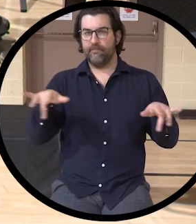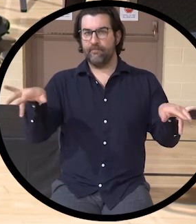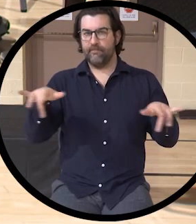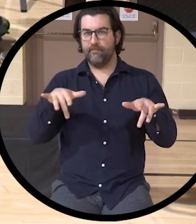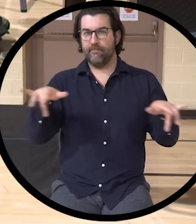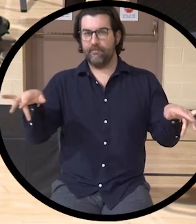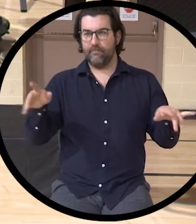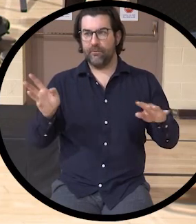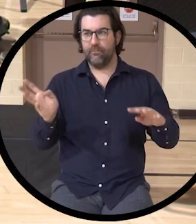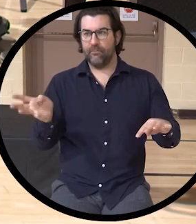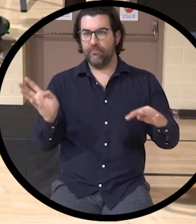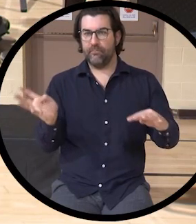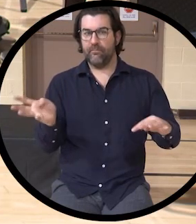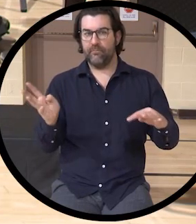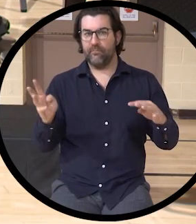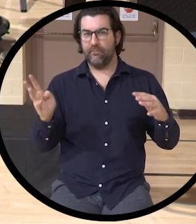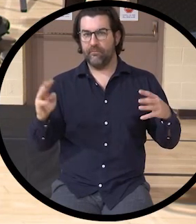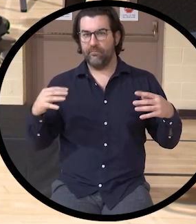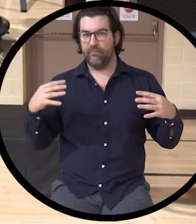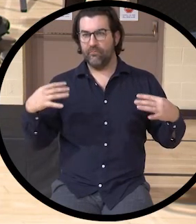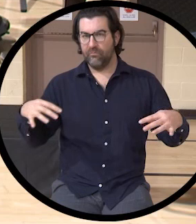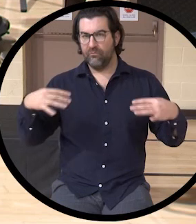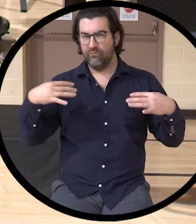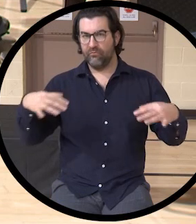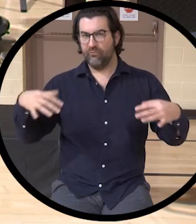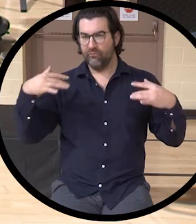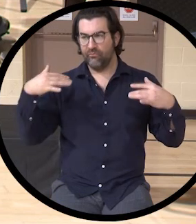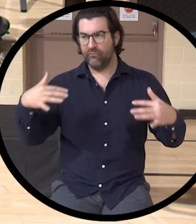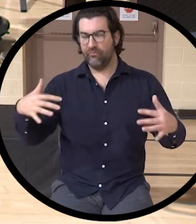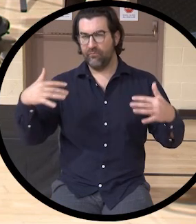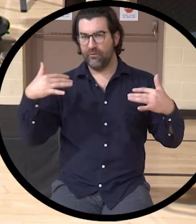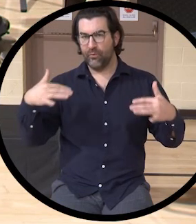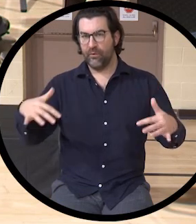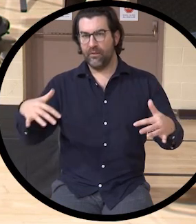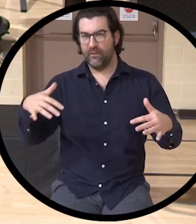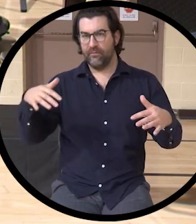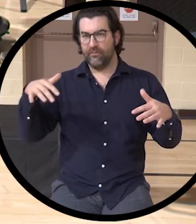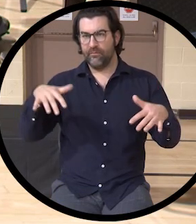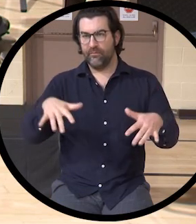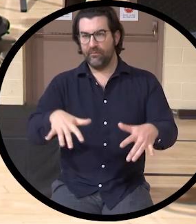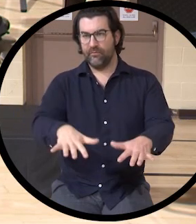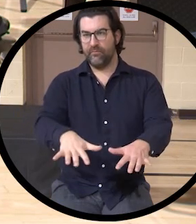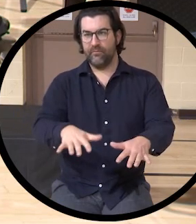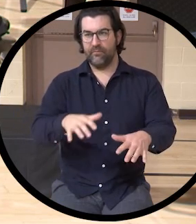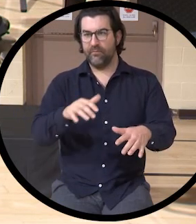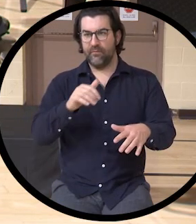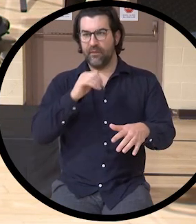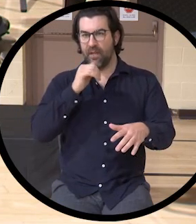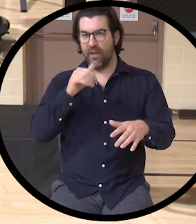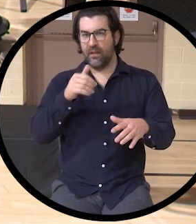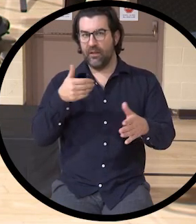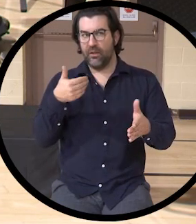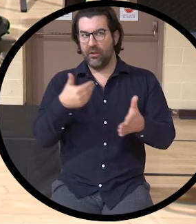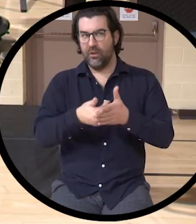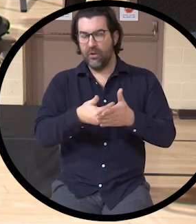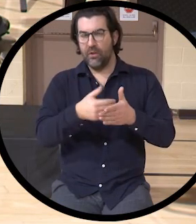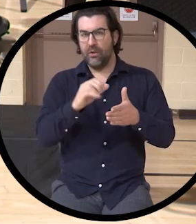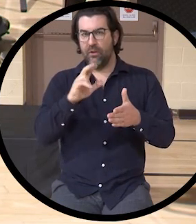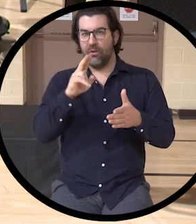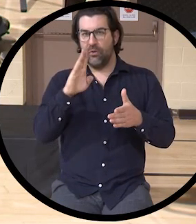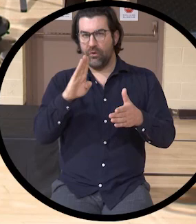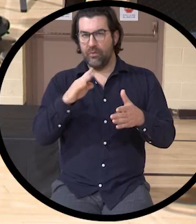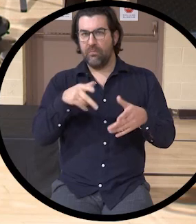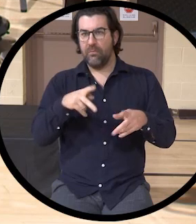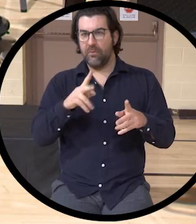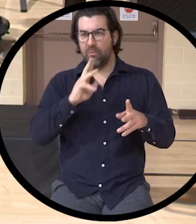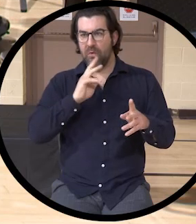channel whatever is being carried where it needs to go. So luckily it's not flush with the curb and does leave room for